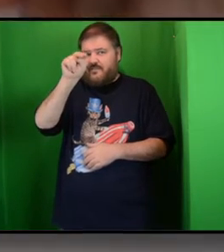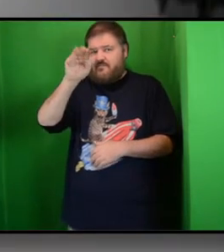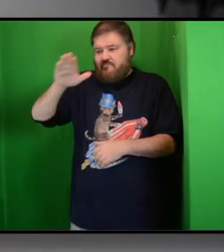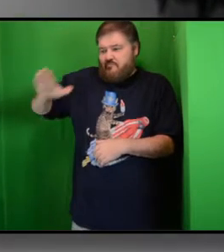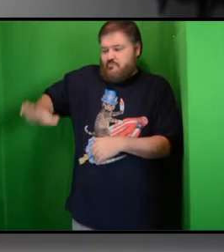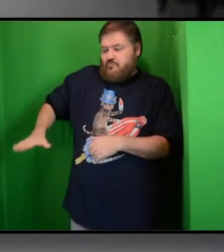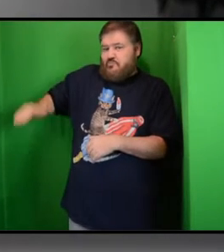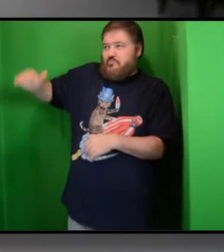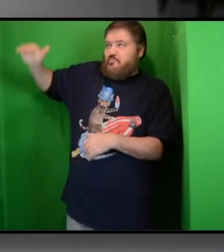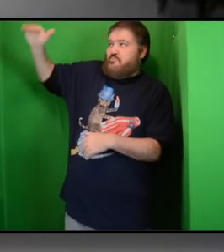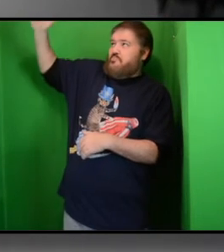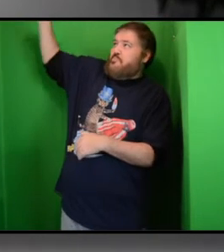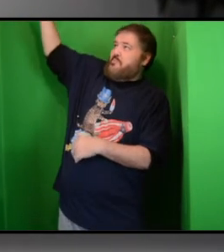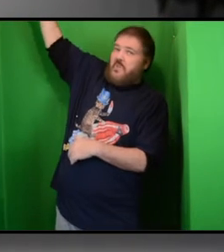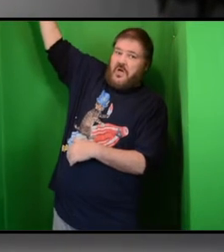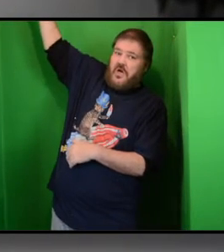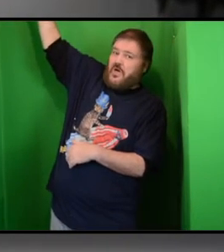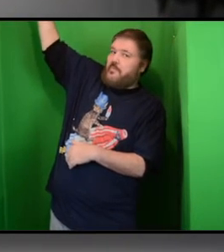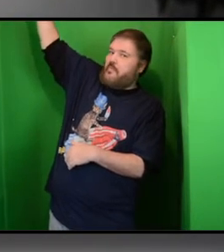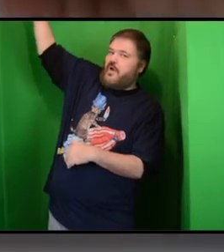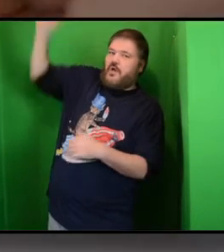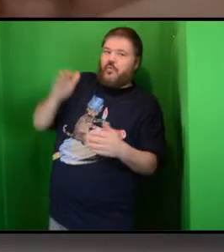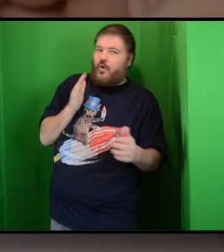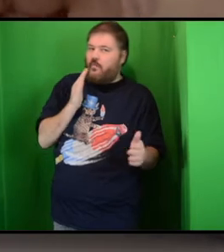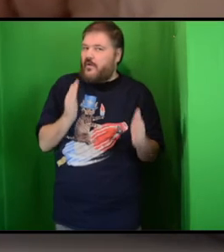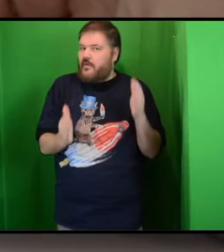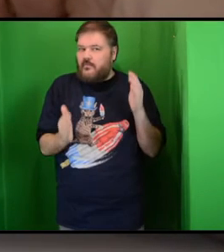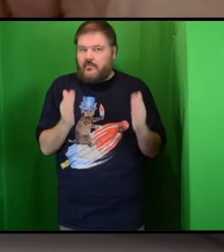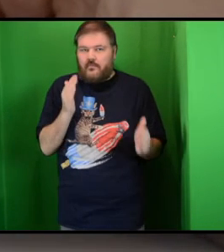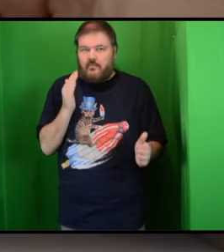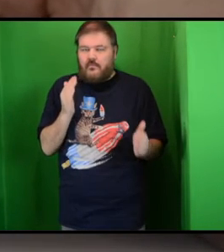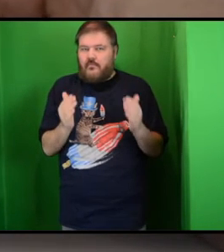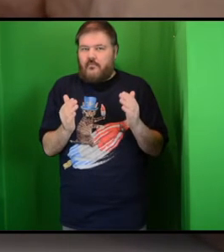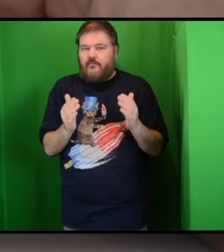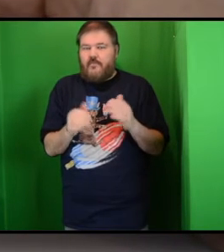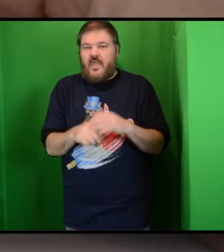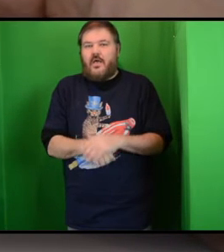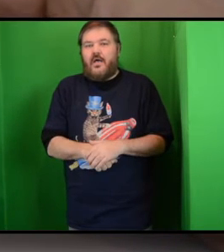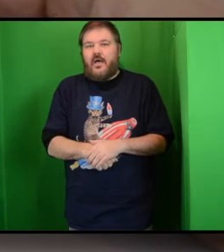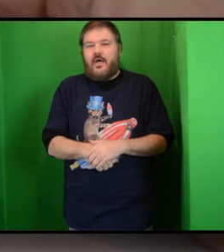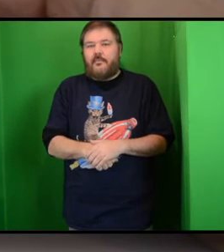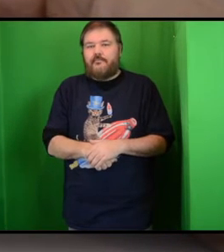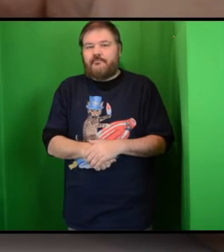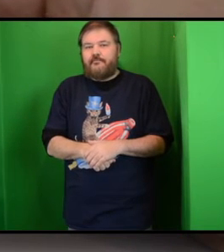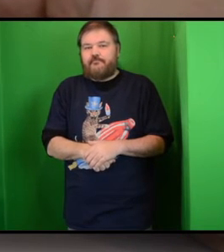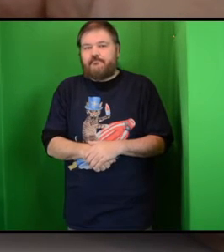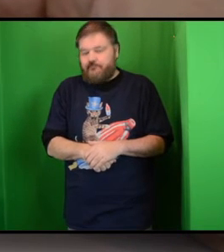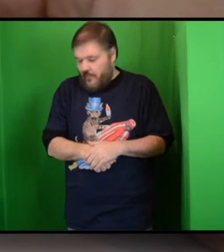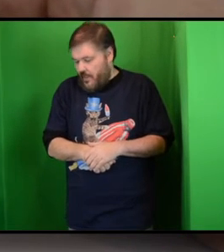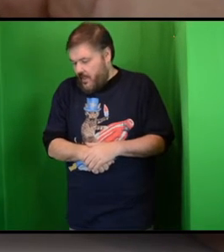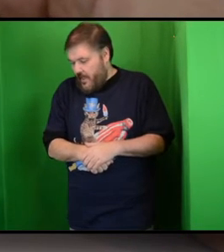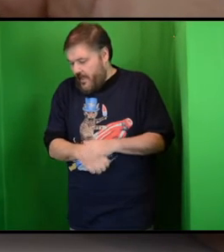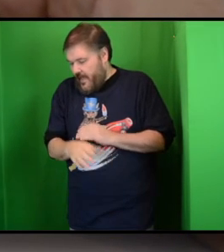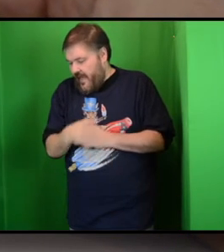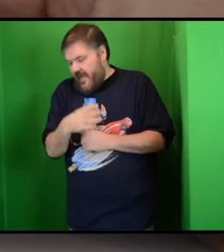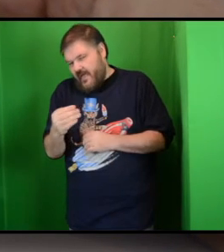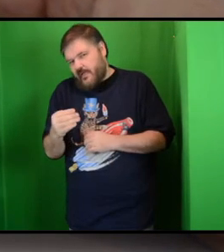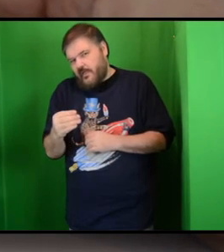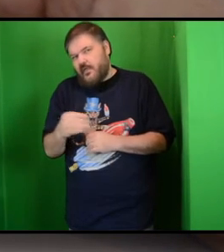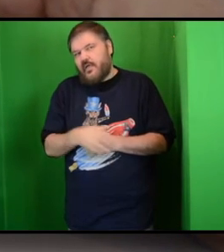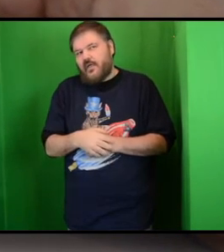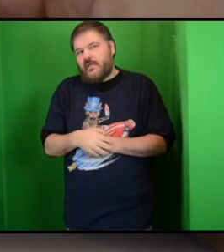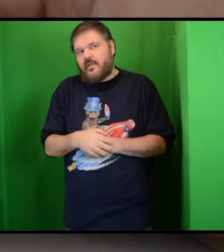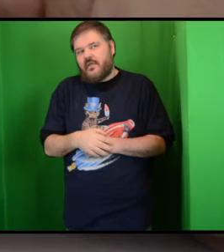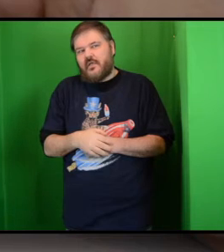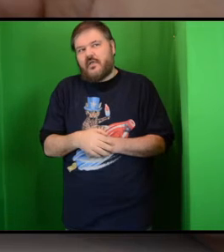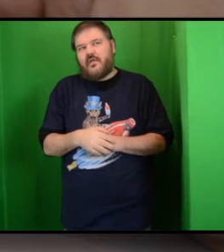This one, the head, of course, comes off, and his name is Dastard. And very easy transformation in regards